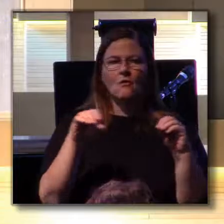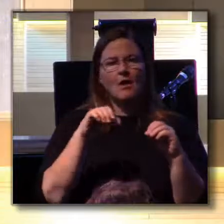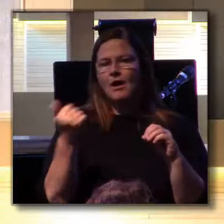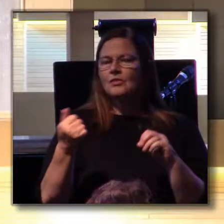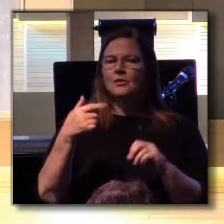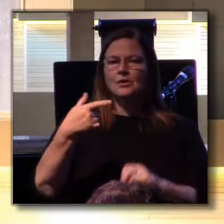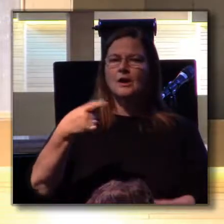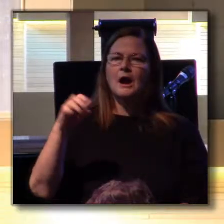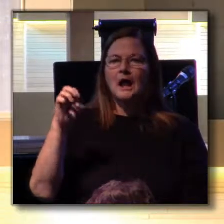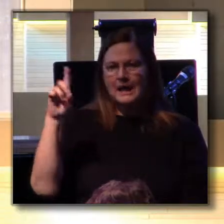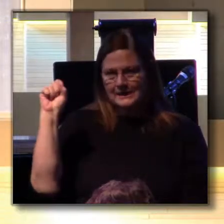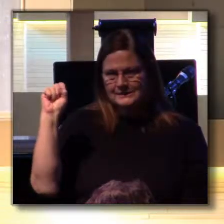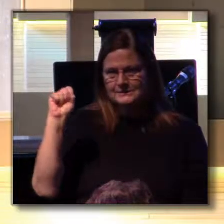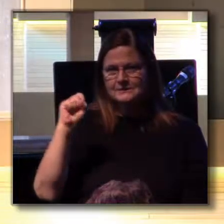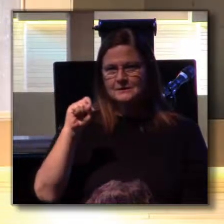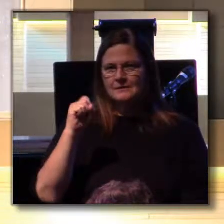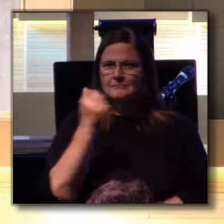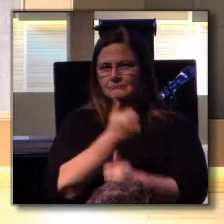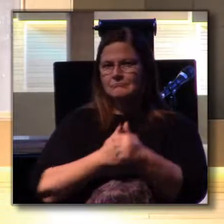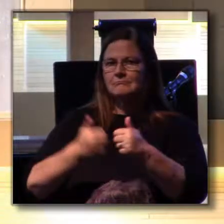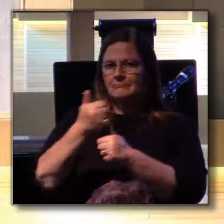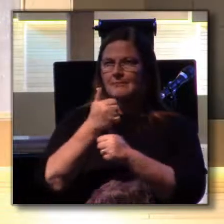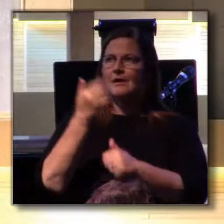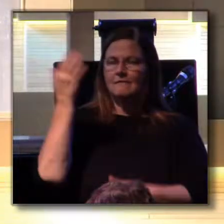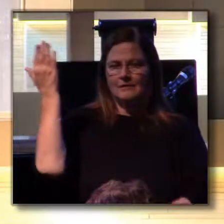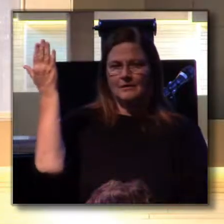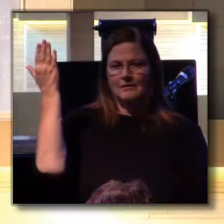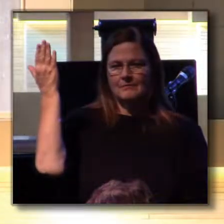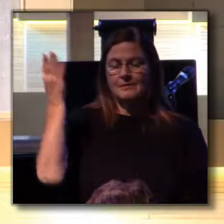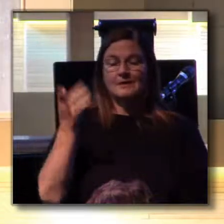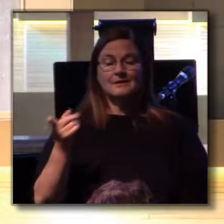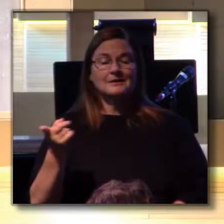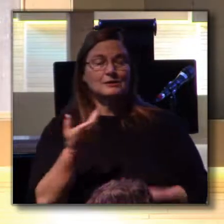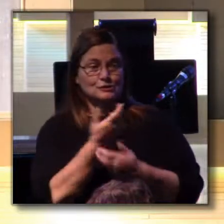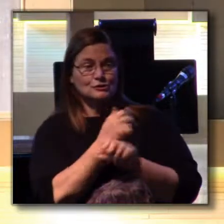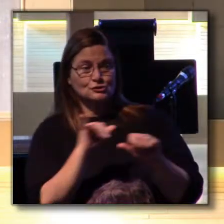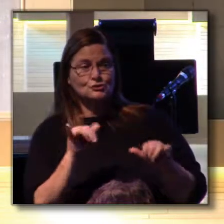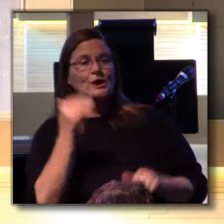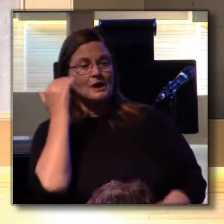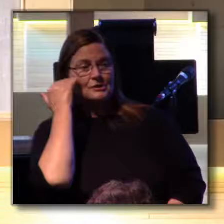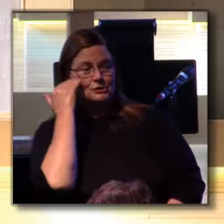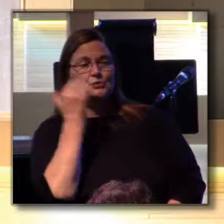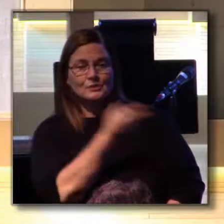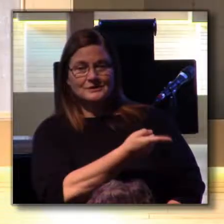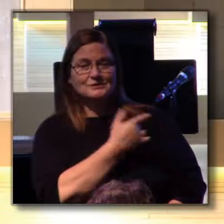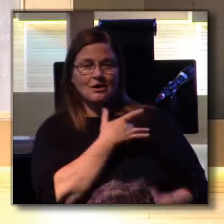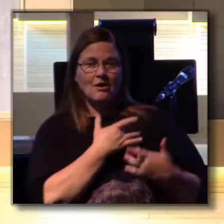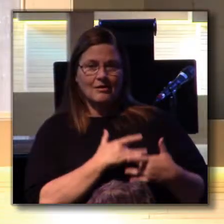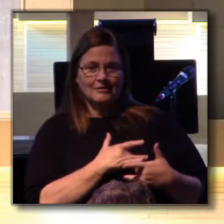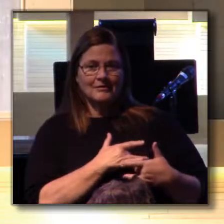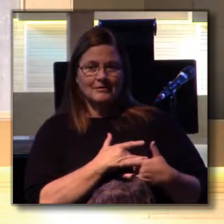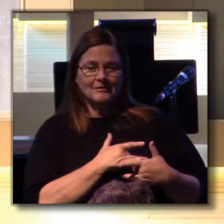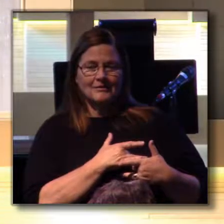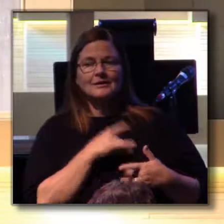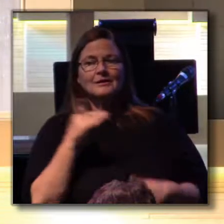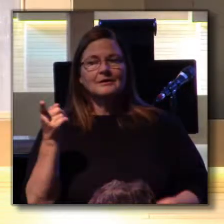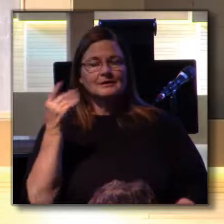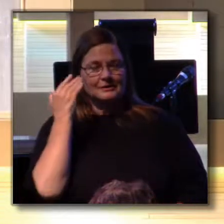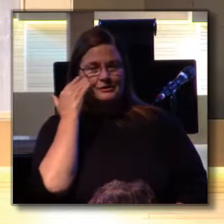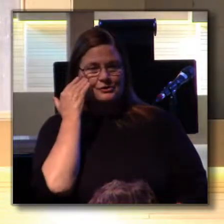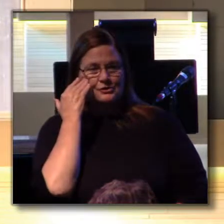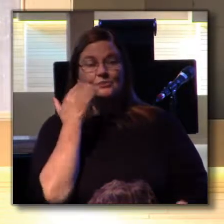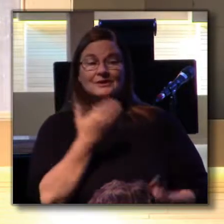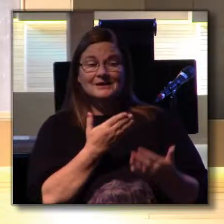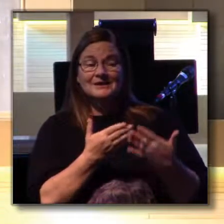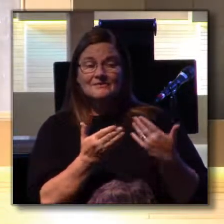And Yeshua knew this young man's heart. And he knew that even though he longed